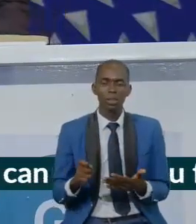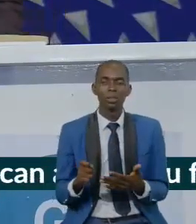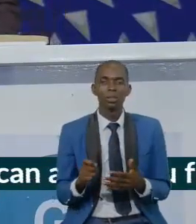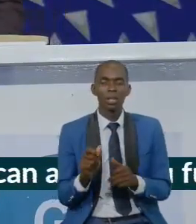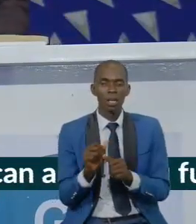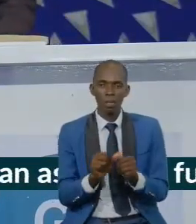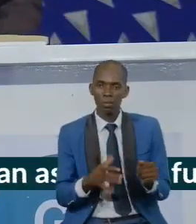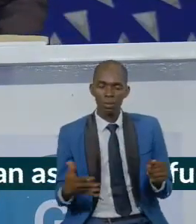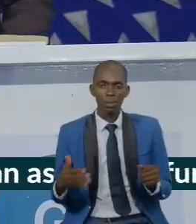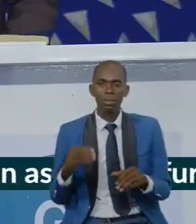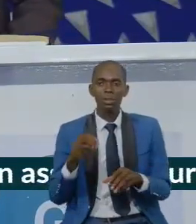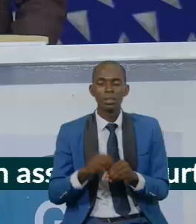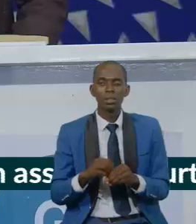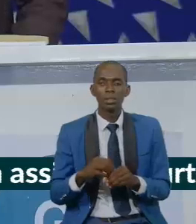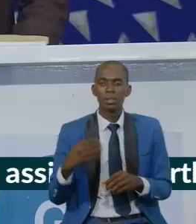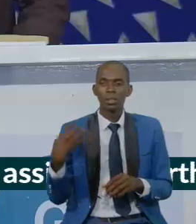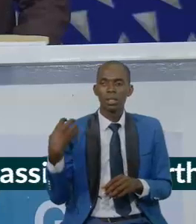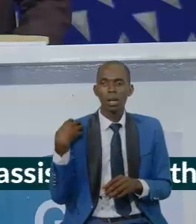letters.